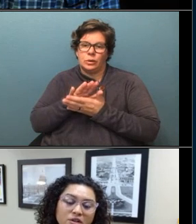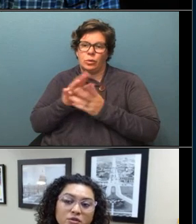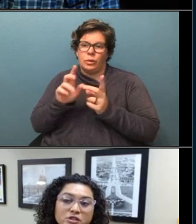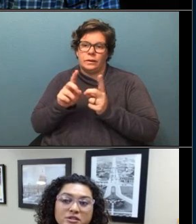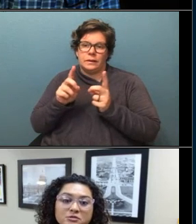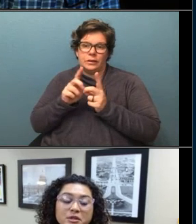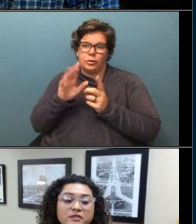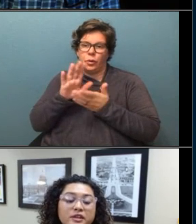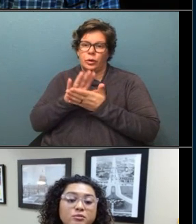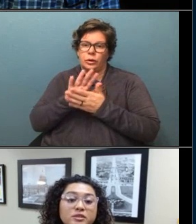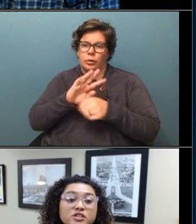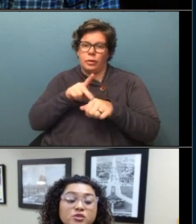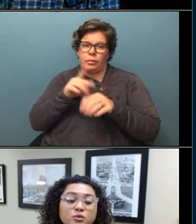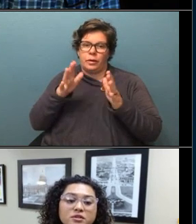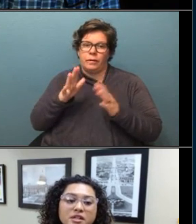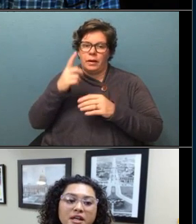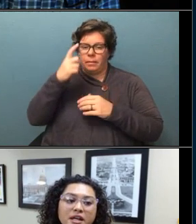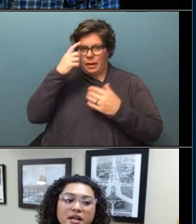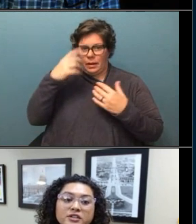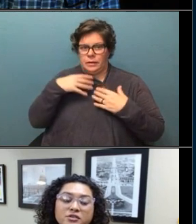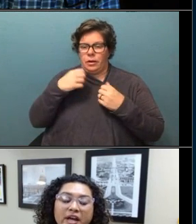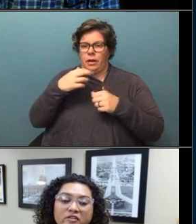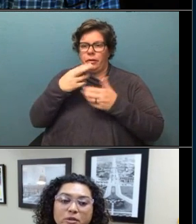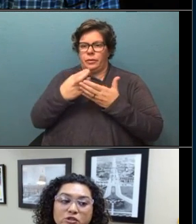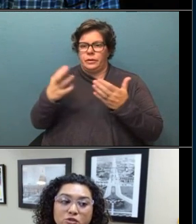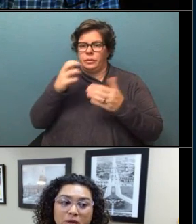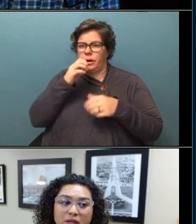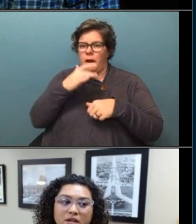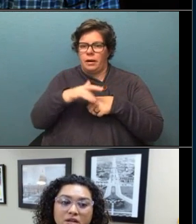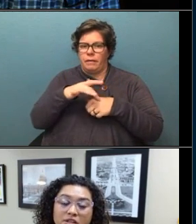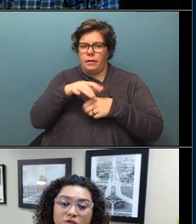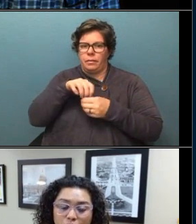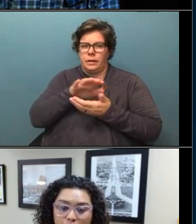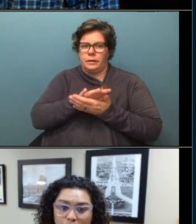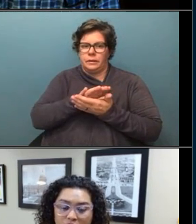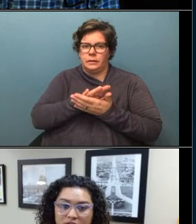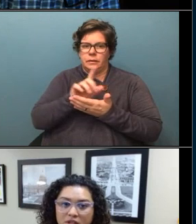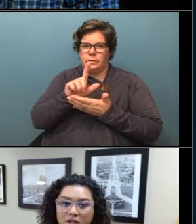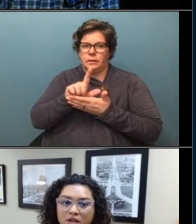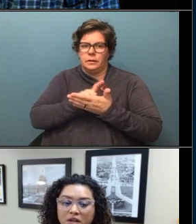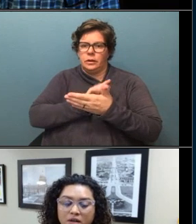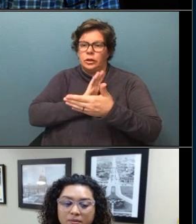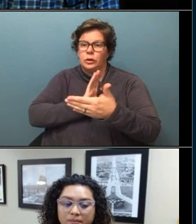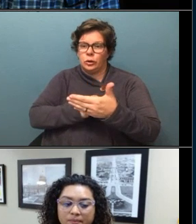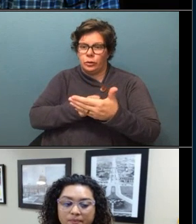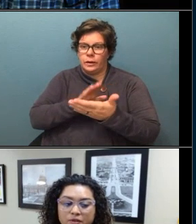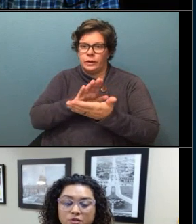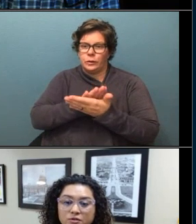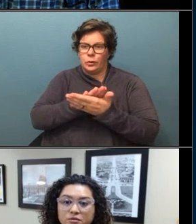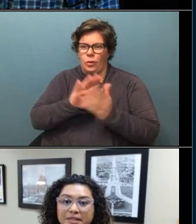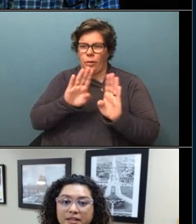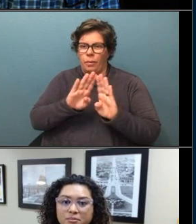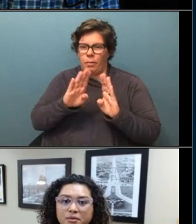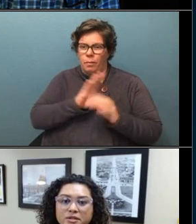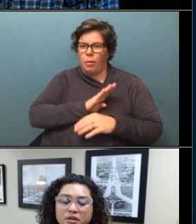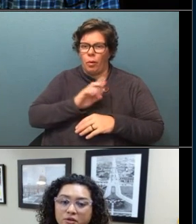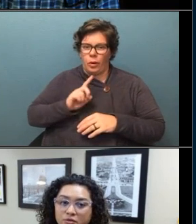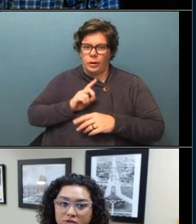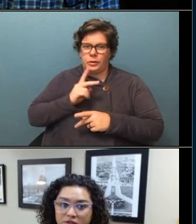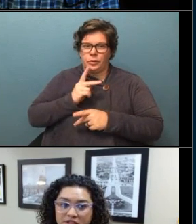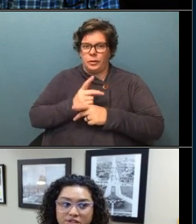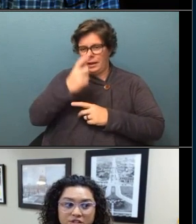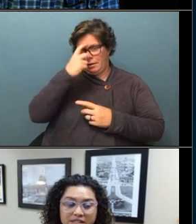with mental health resources being available in schools. And so they have been suing school boards to keep